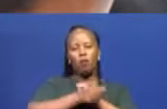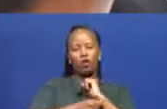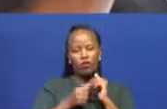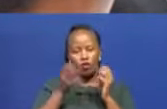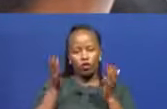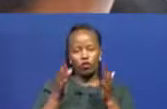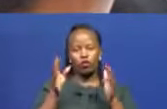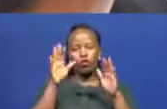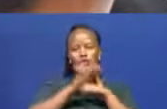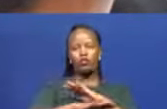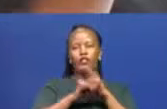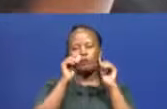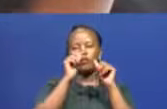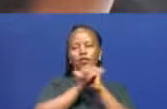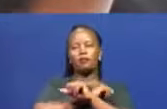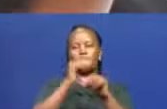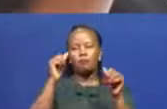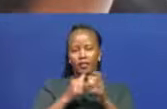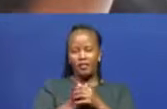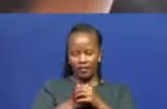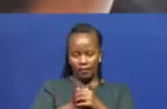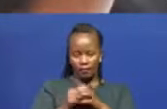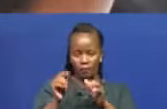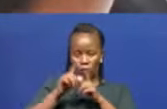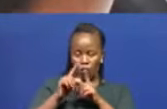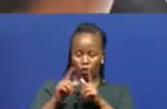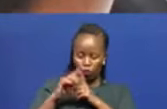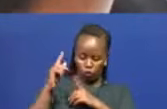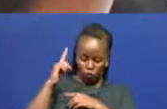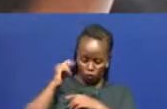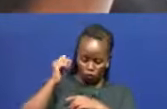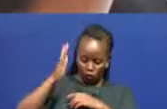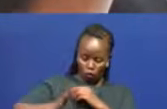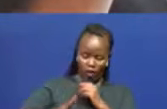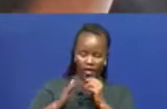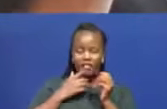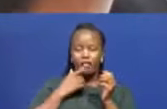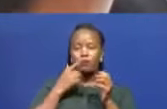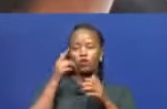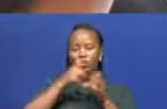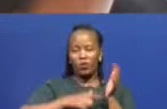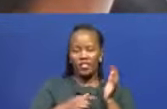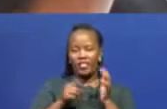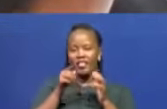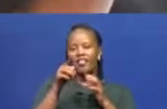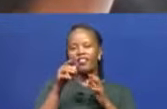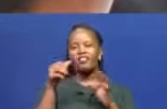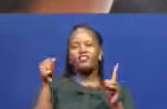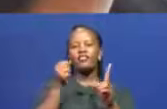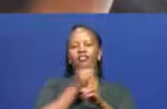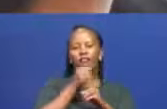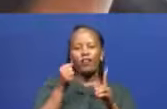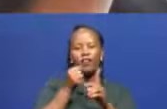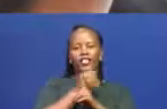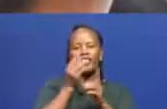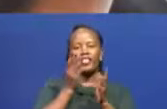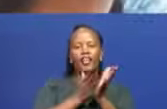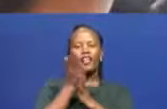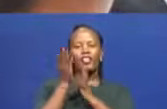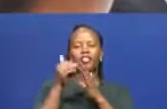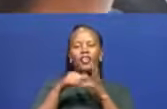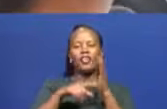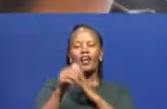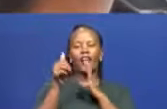to the Deputy President. Mr. Ndebo submitted that the proceedings violated fair hearing rights under Article